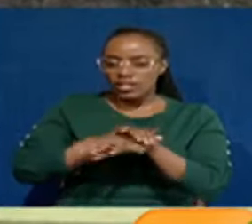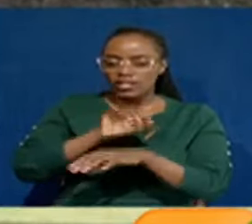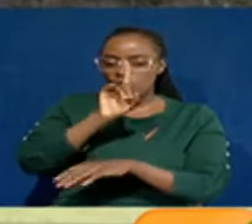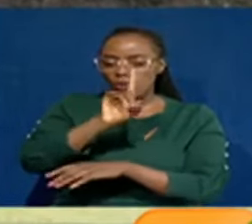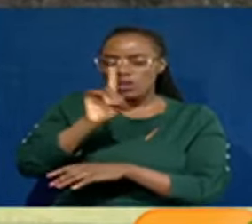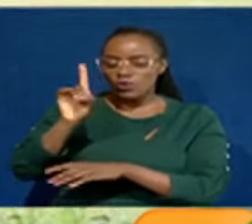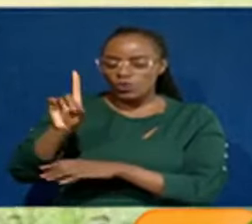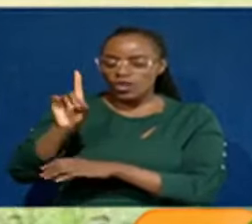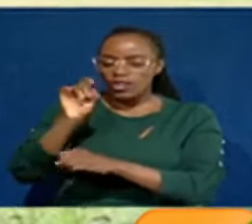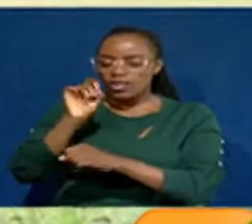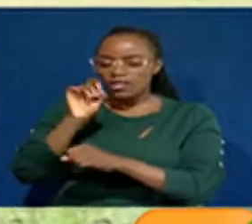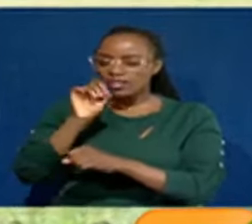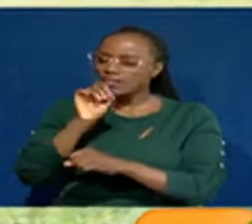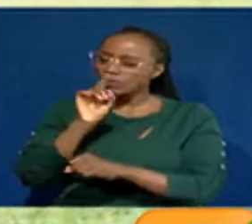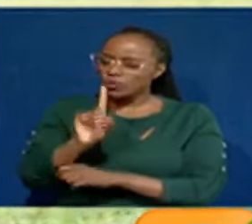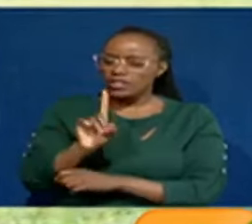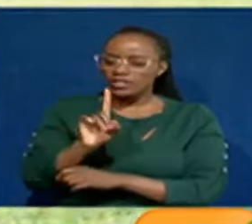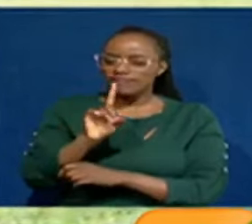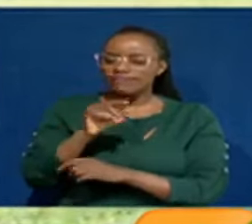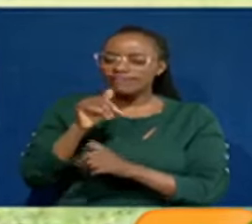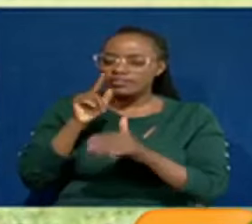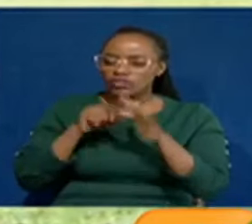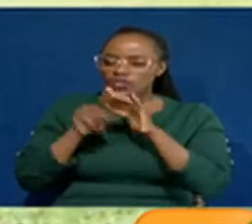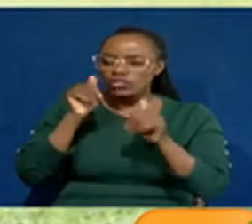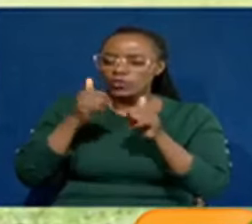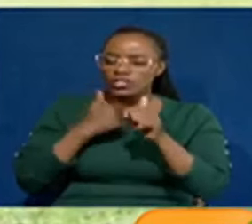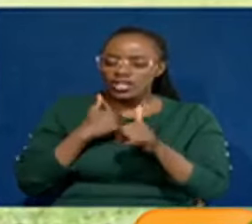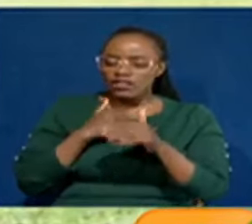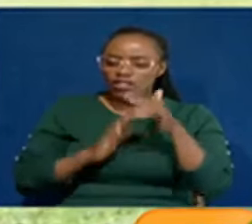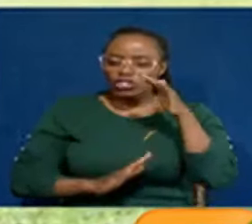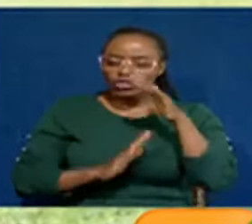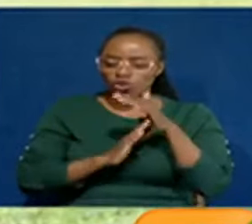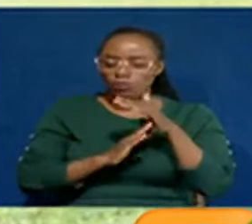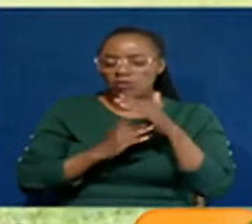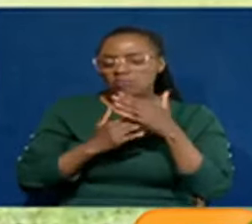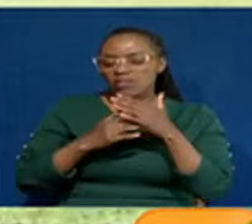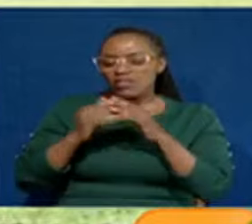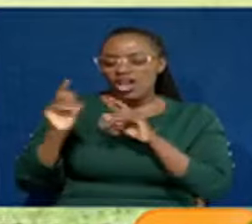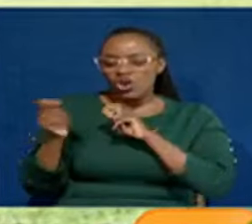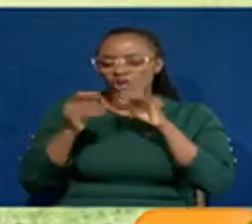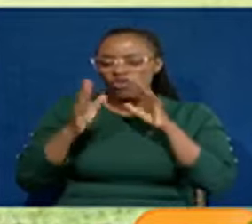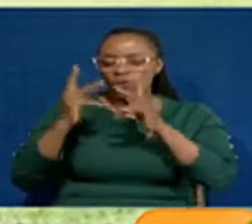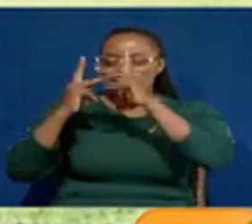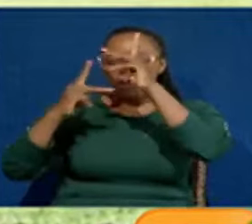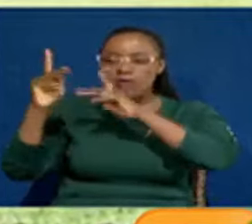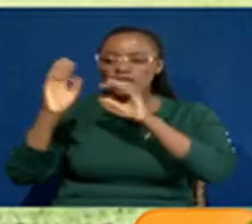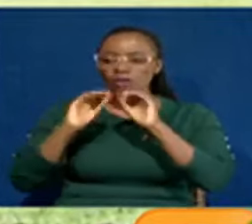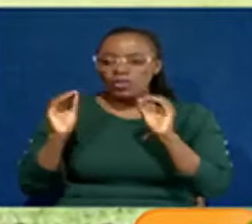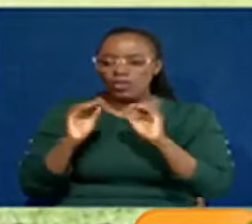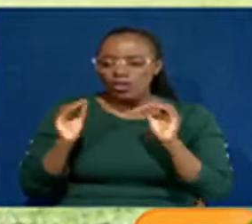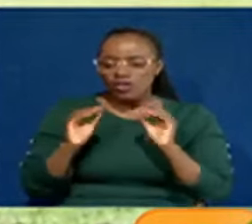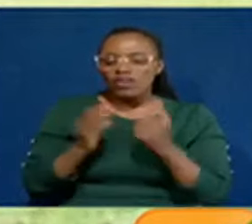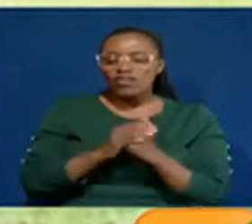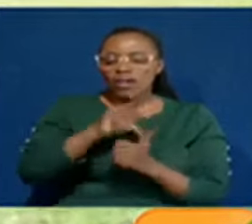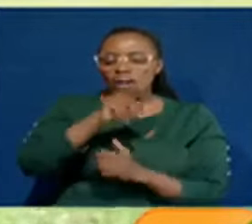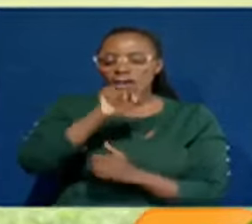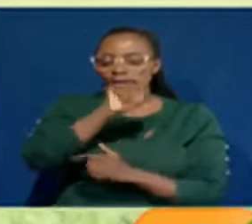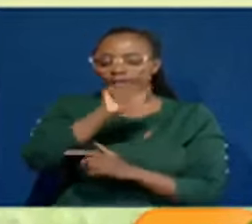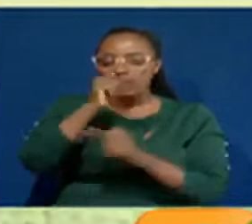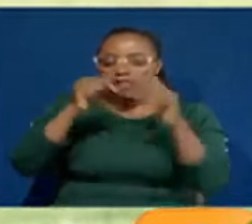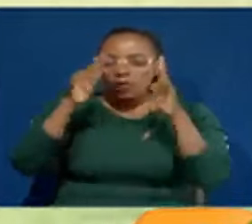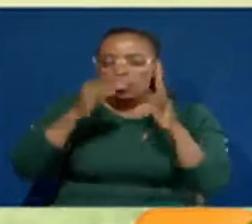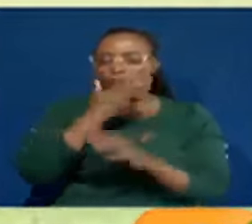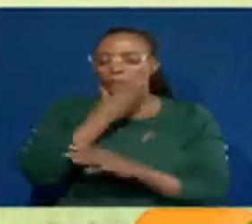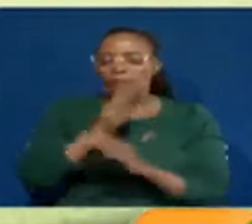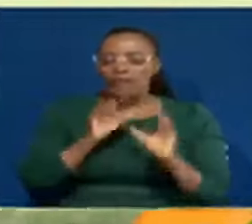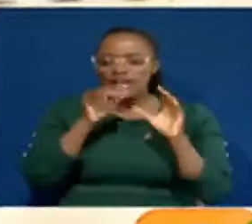111 points at the tourney that was graced by 130 top amateur golfers from across the country. Amrish Patel, on the other hand, was the winner in